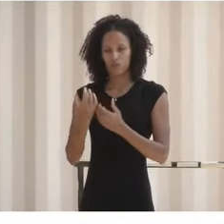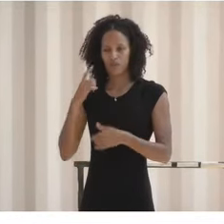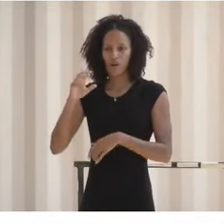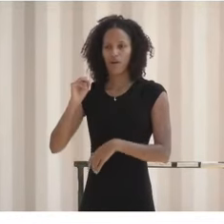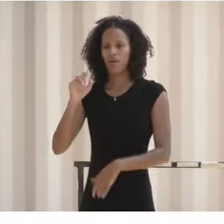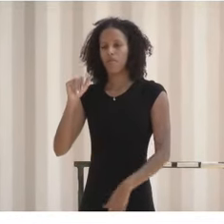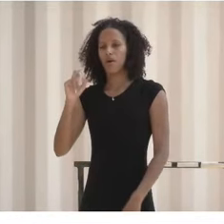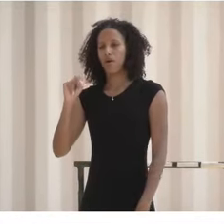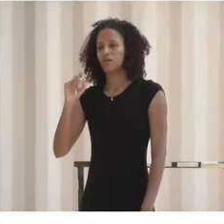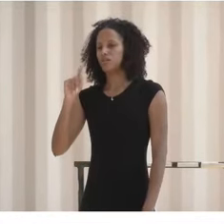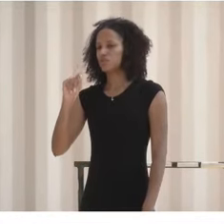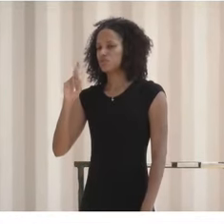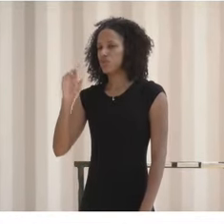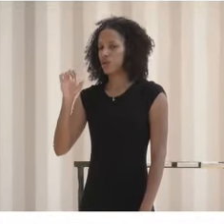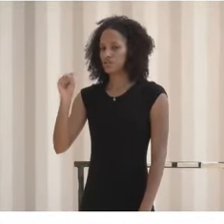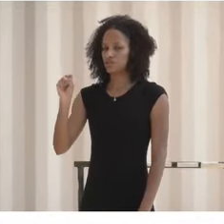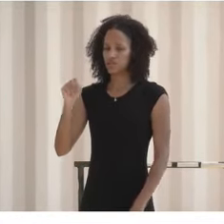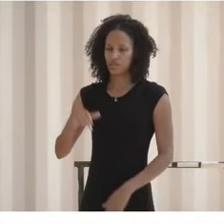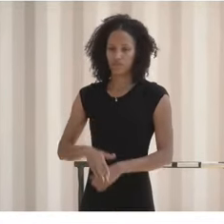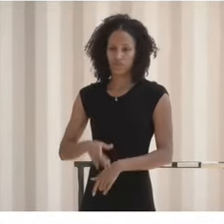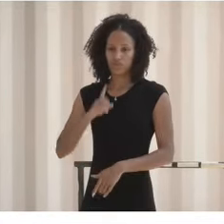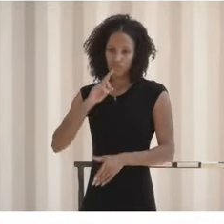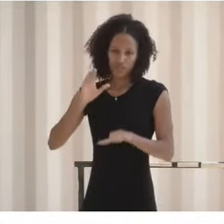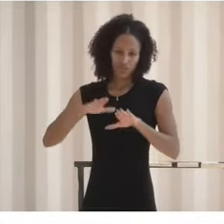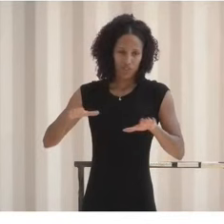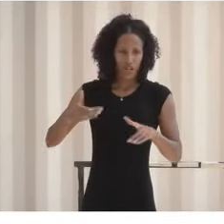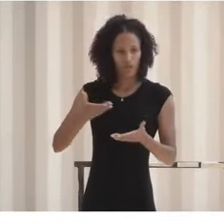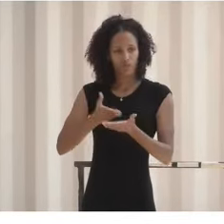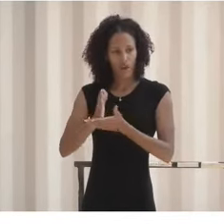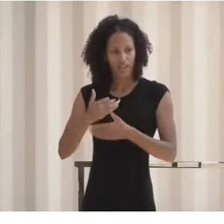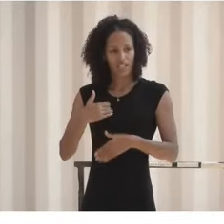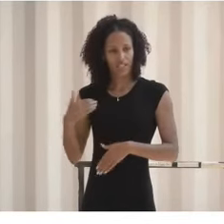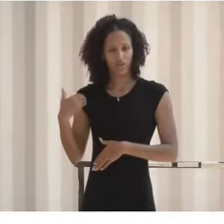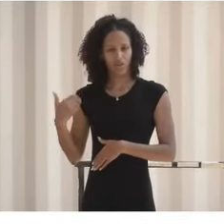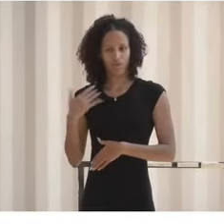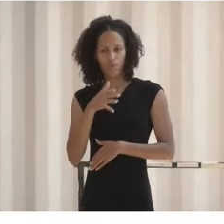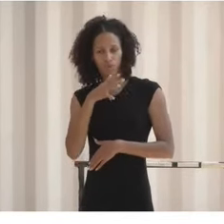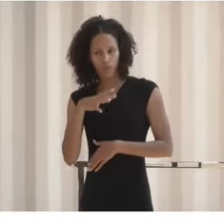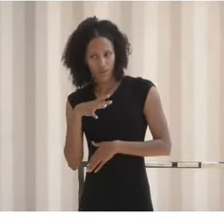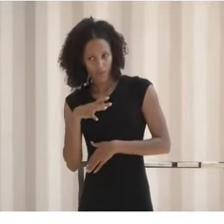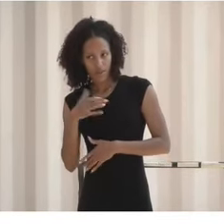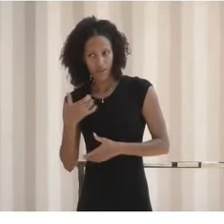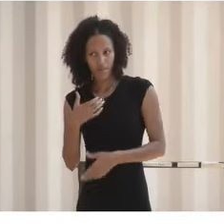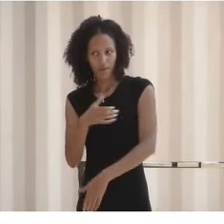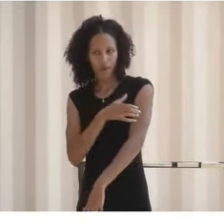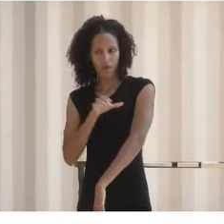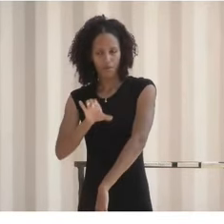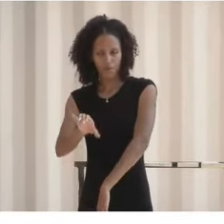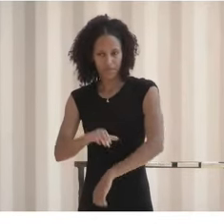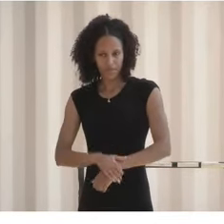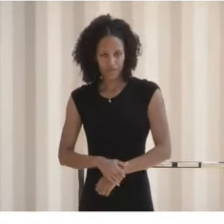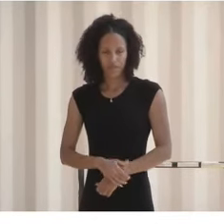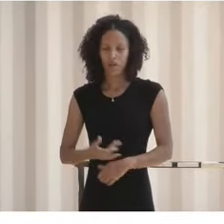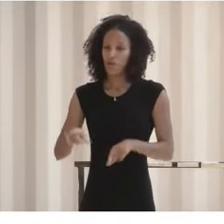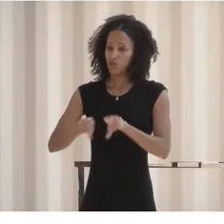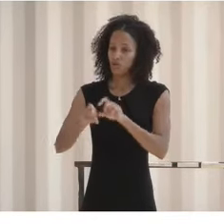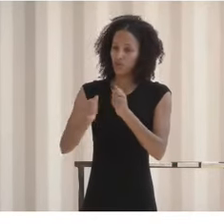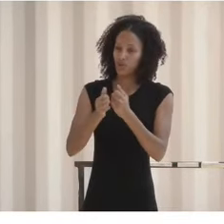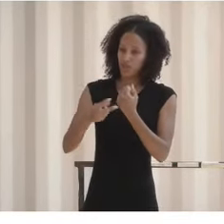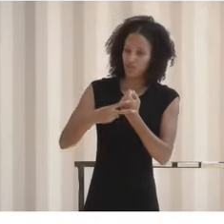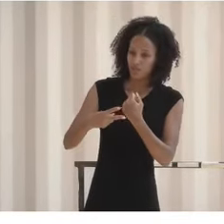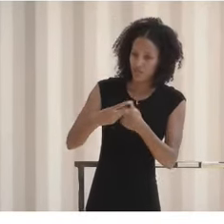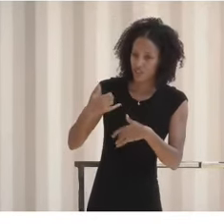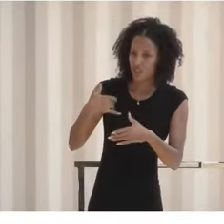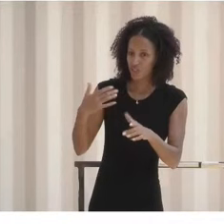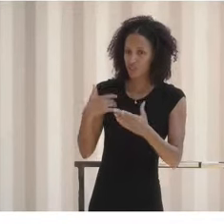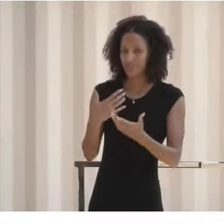health, and WASH, child rights, women and youth empowerment, sustainable livelihoods, and conservation programs at the Trust.